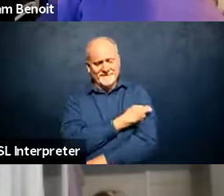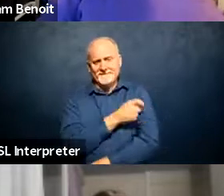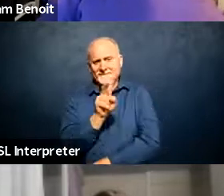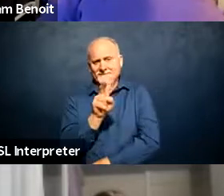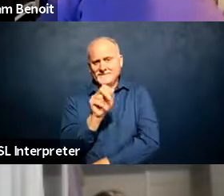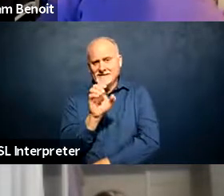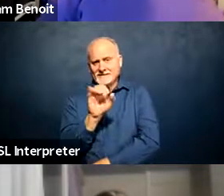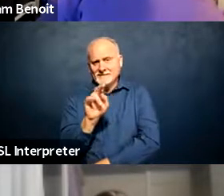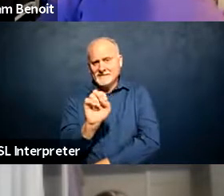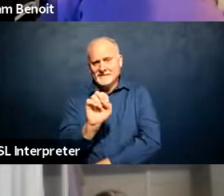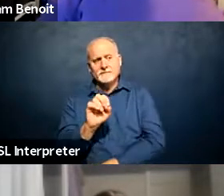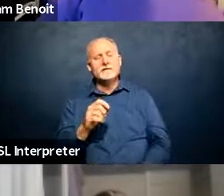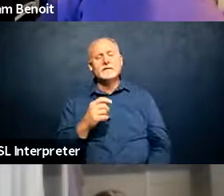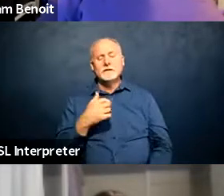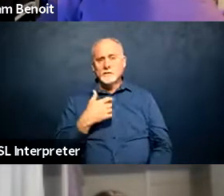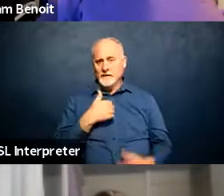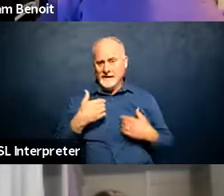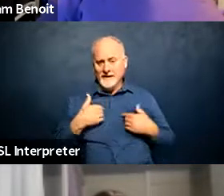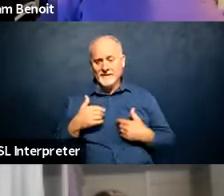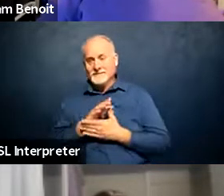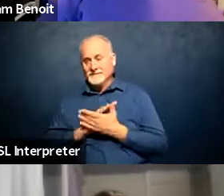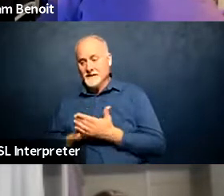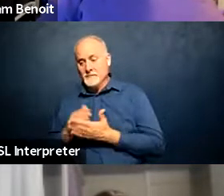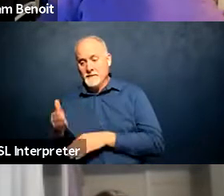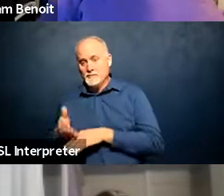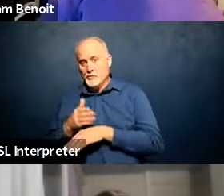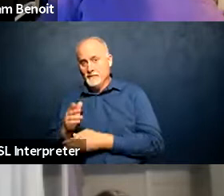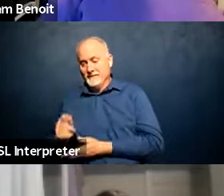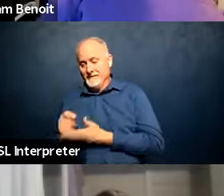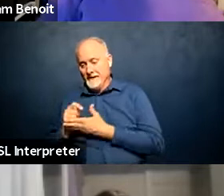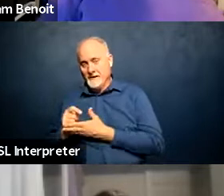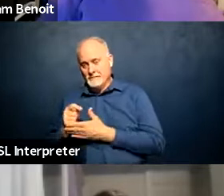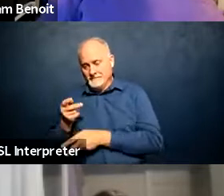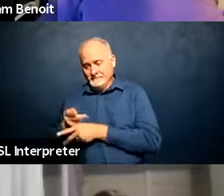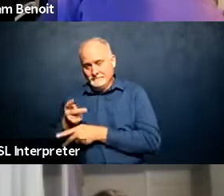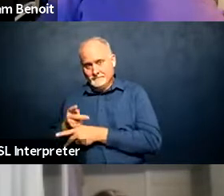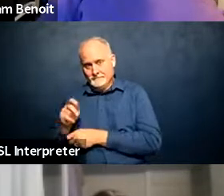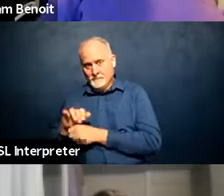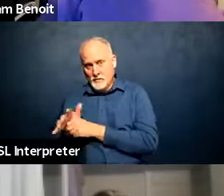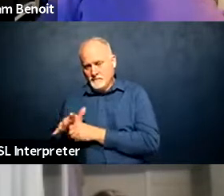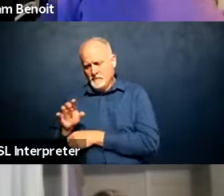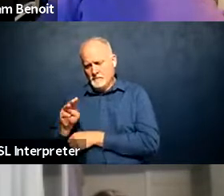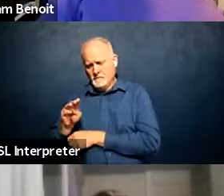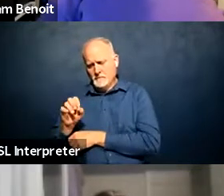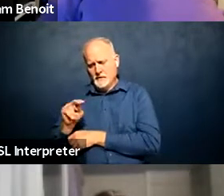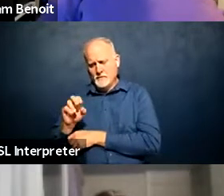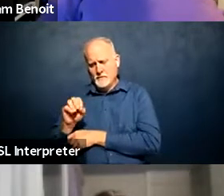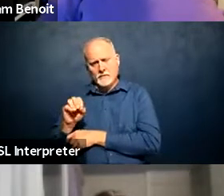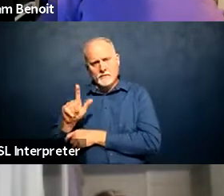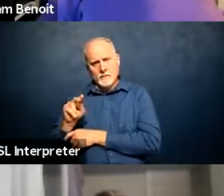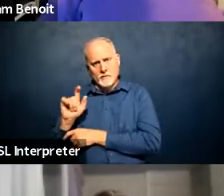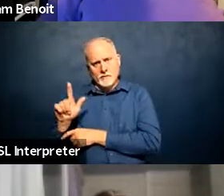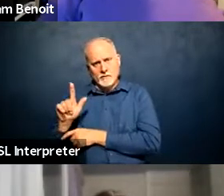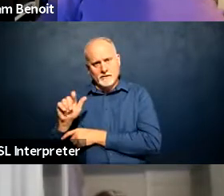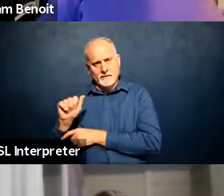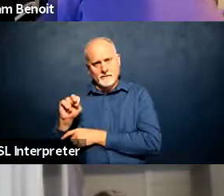I mentioned, we have some improved therapy and UAB has been a big part of delivering these monoclonal antibodies to our citizens here and